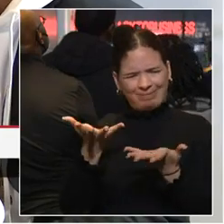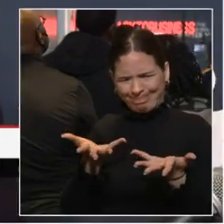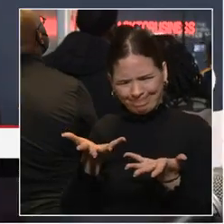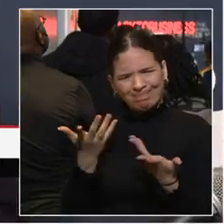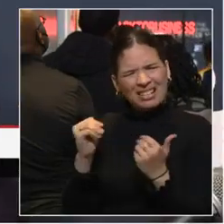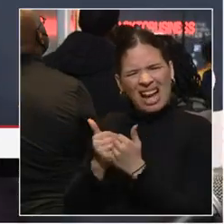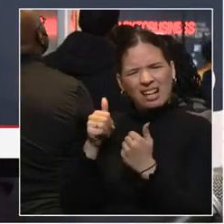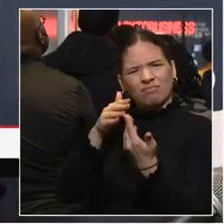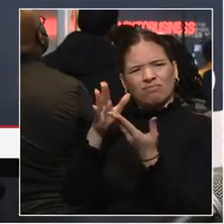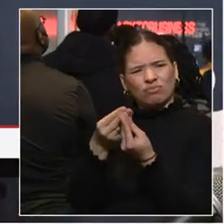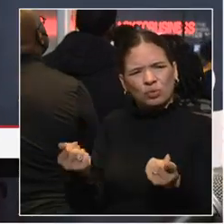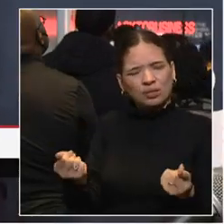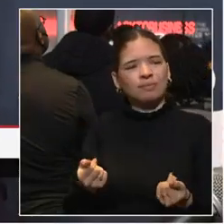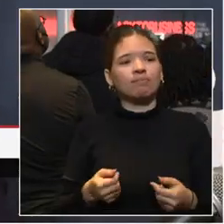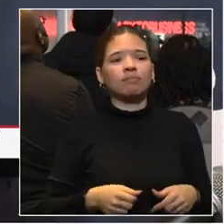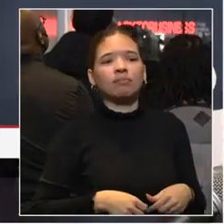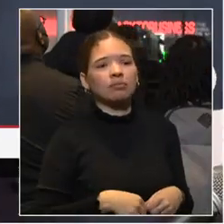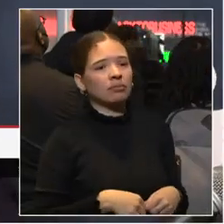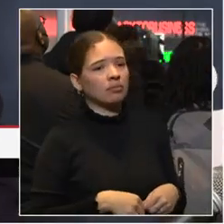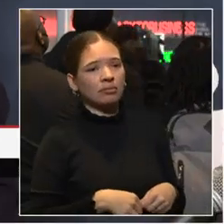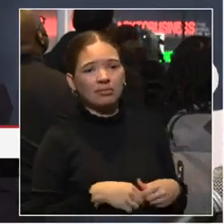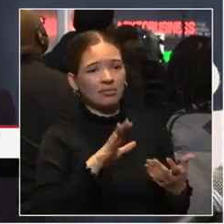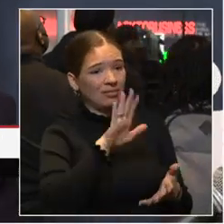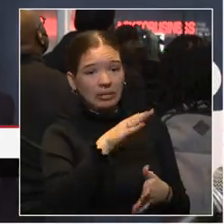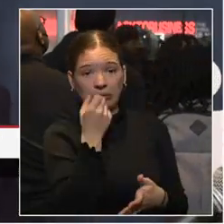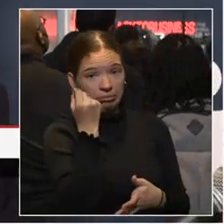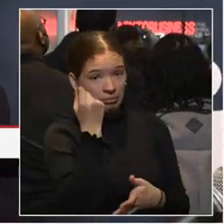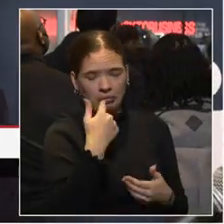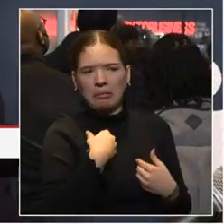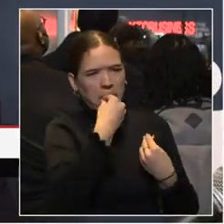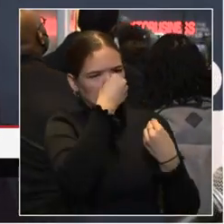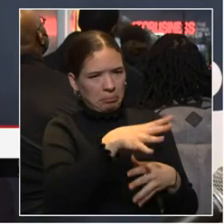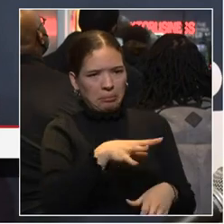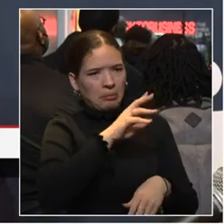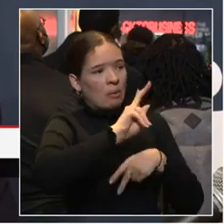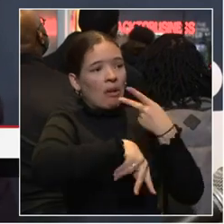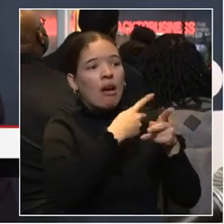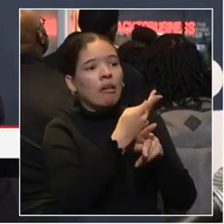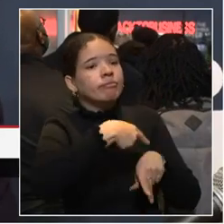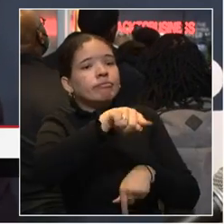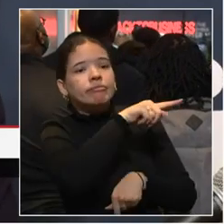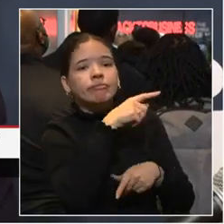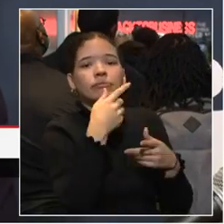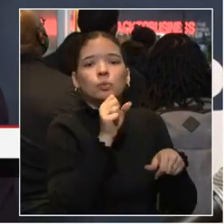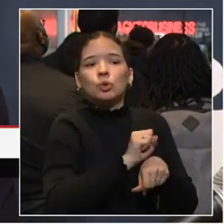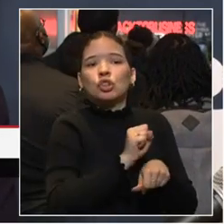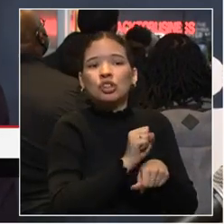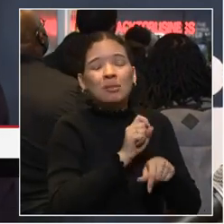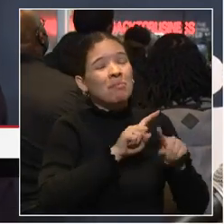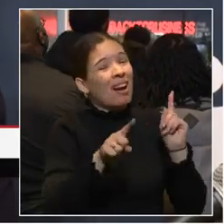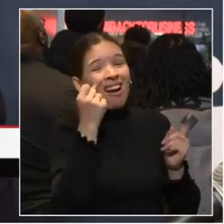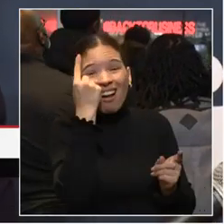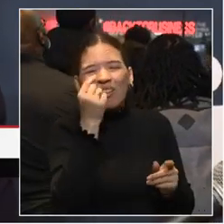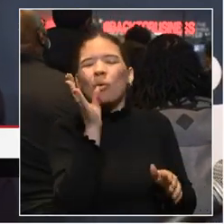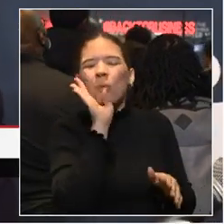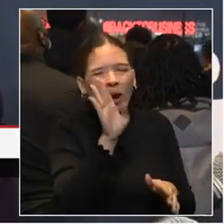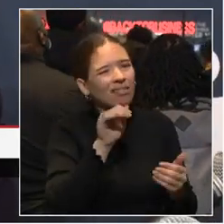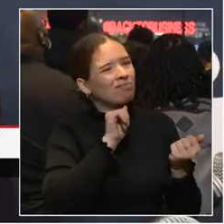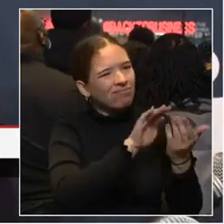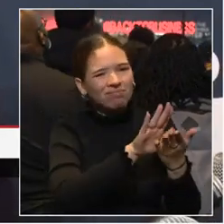care what type of work you do. You will encounter difficult people in your life. And one great thing